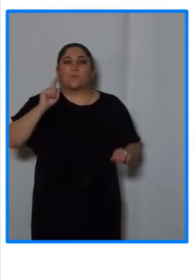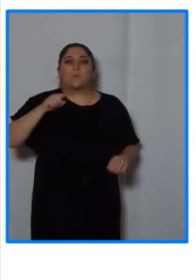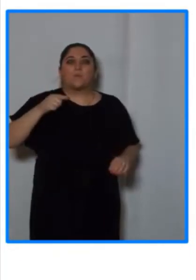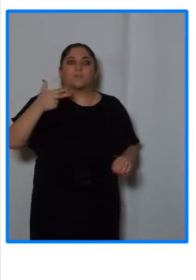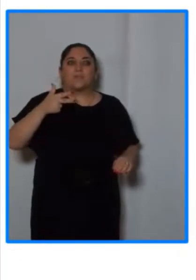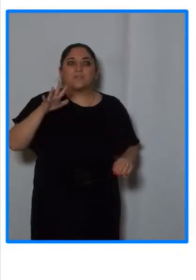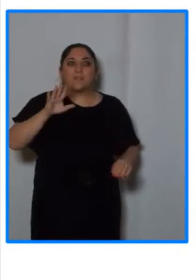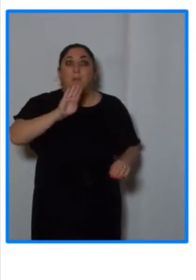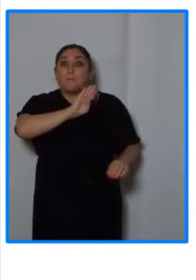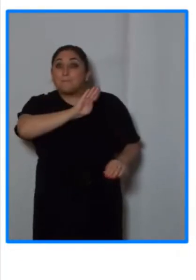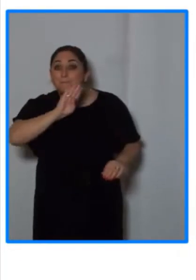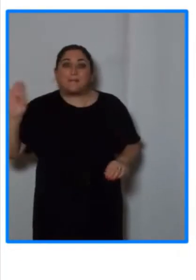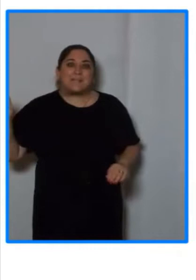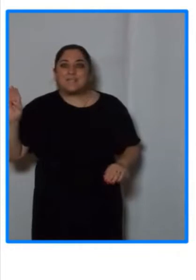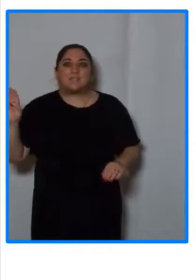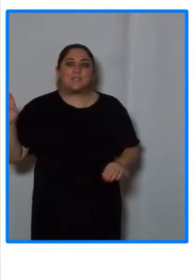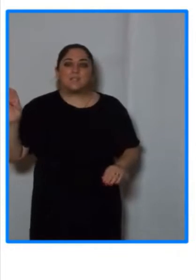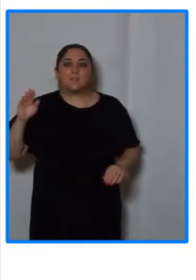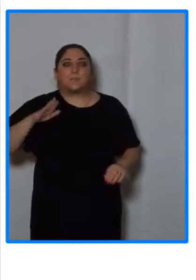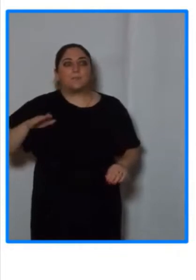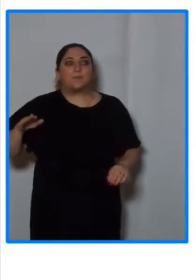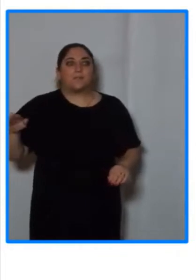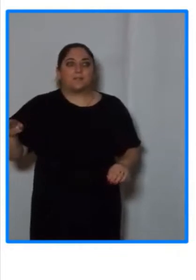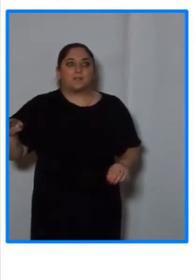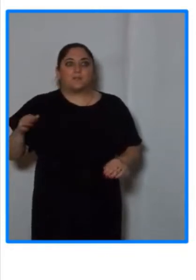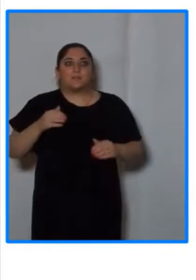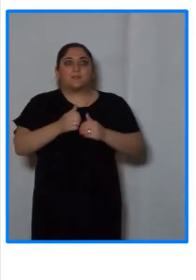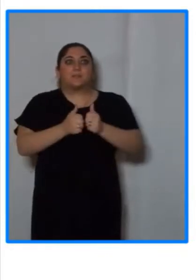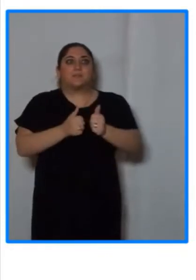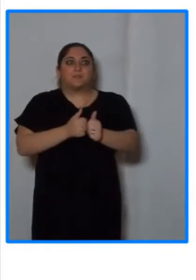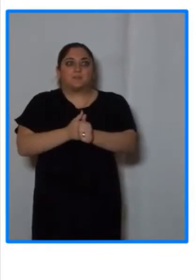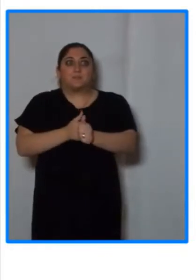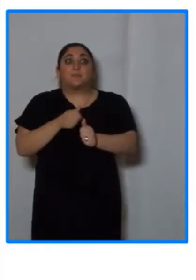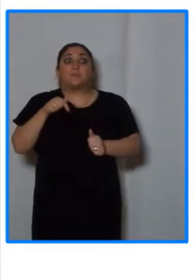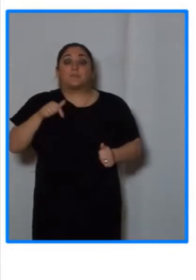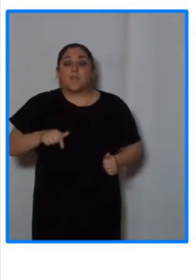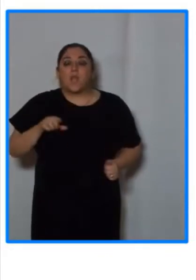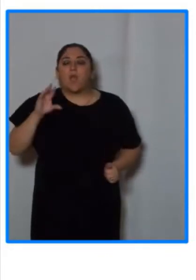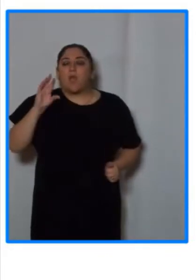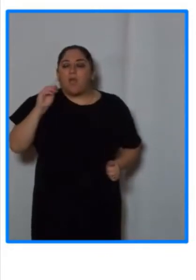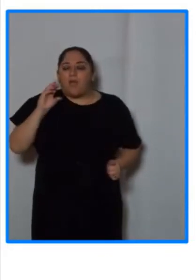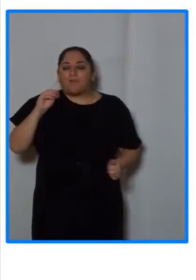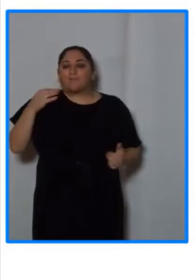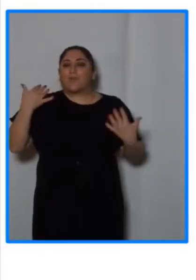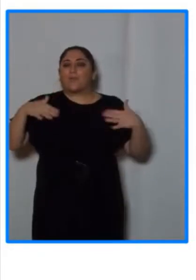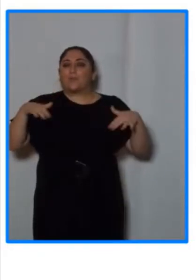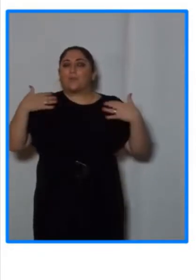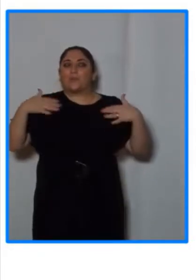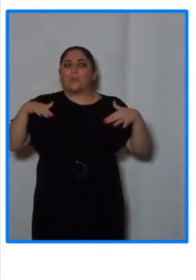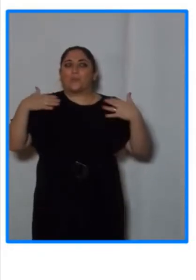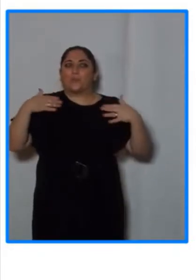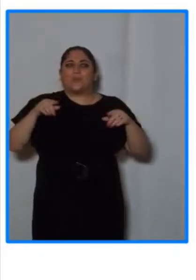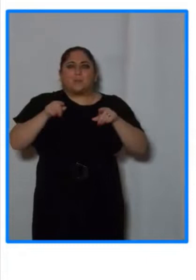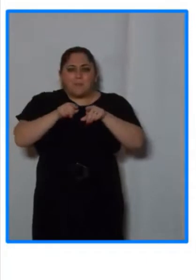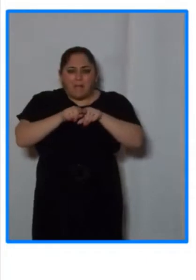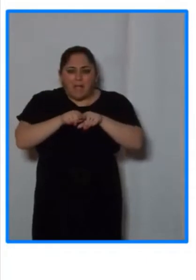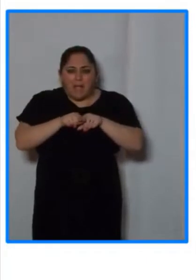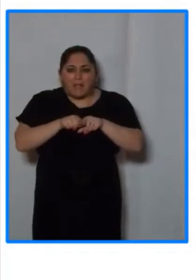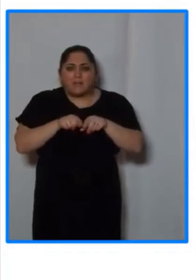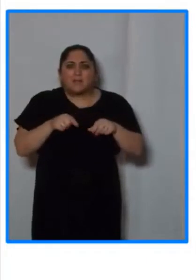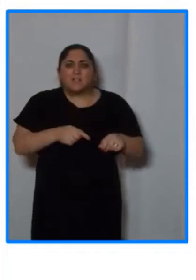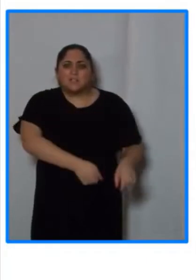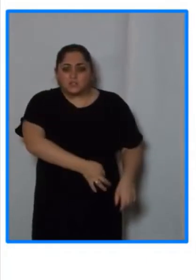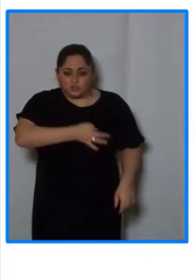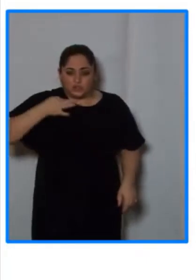1.85 billion people with disabilities constitute an emerging market in the size of China plus the European Union. That's a lot of